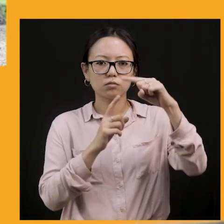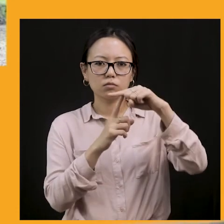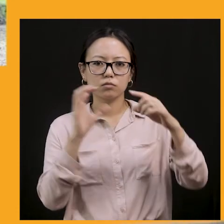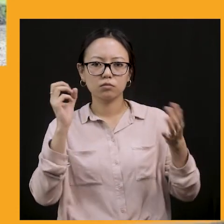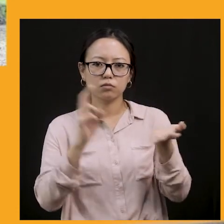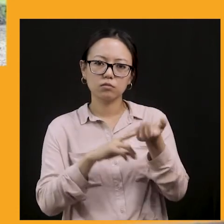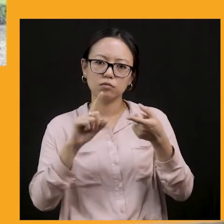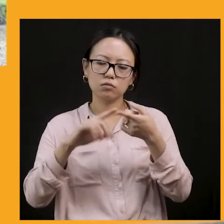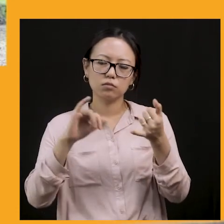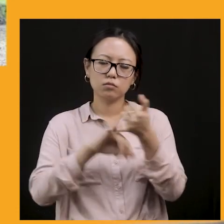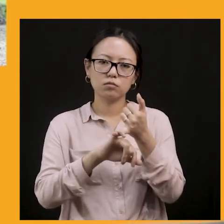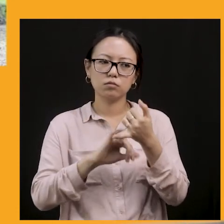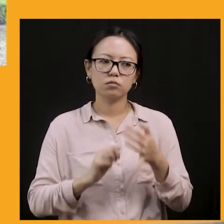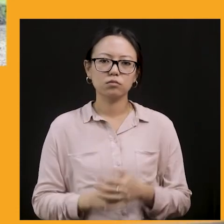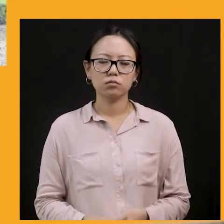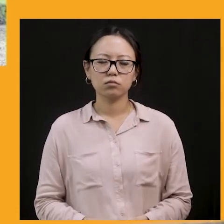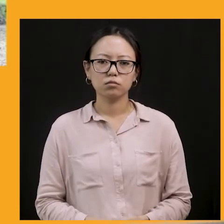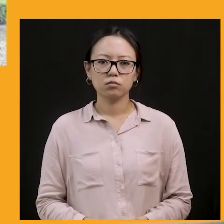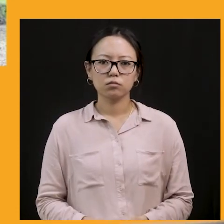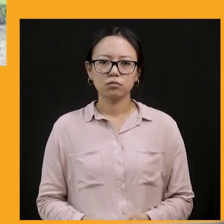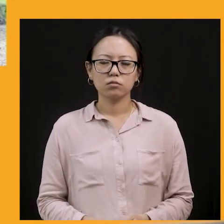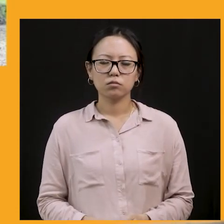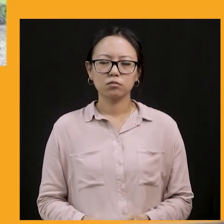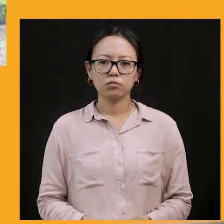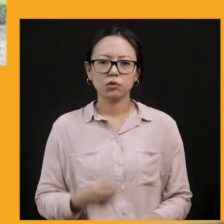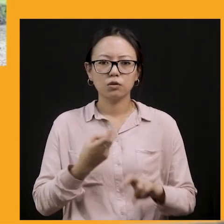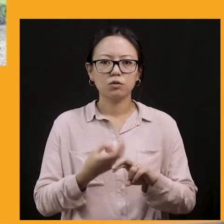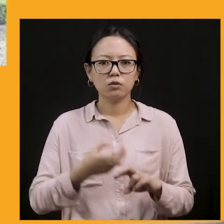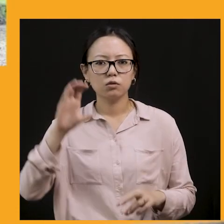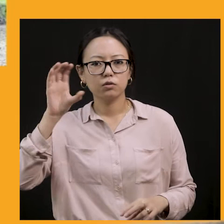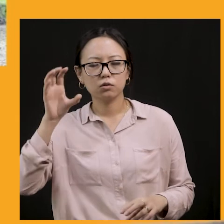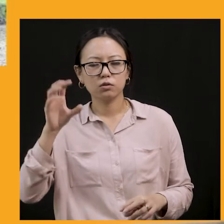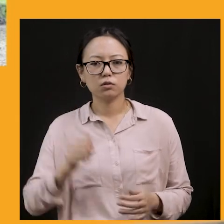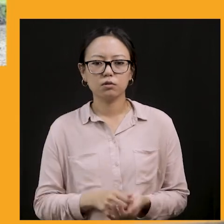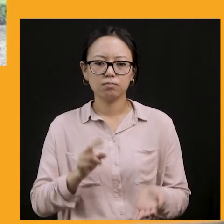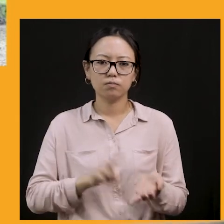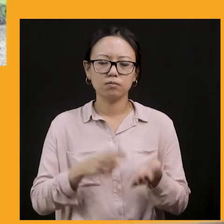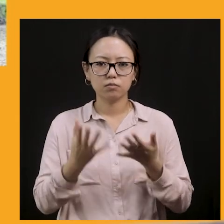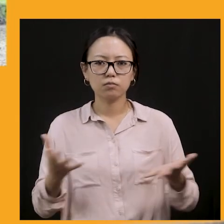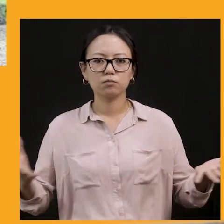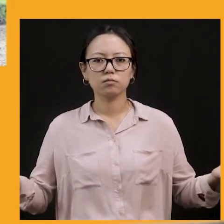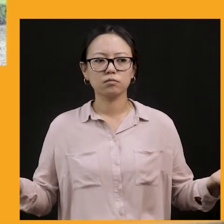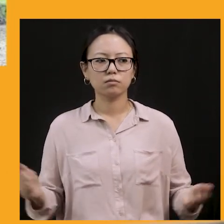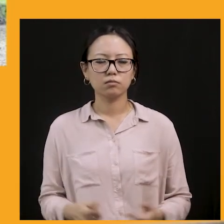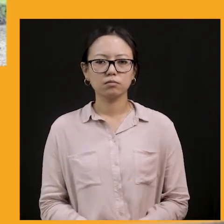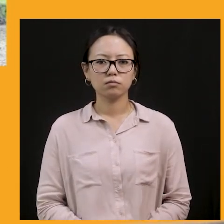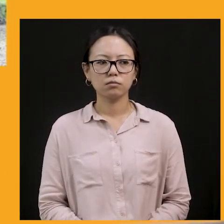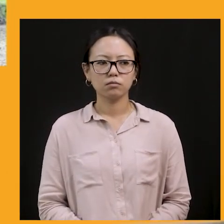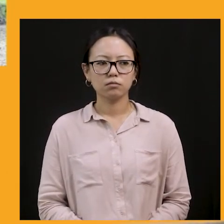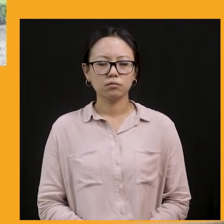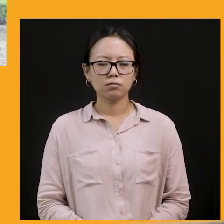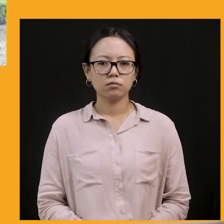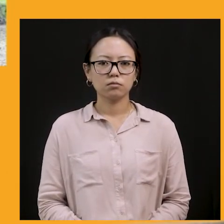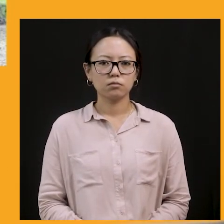Pathor. So stones, these are natural things. Okay? Now,